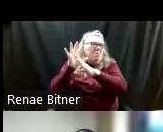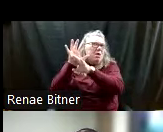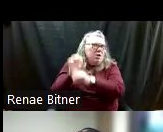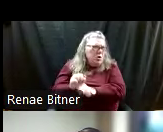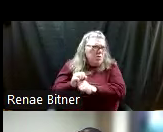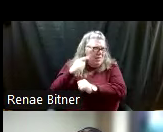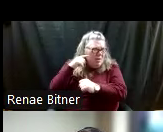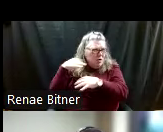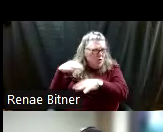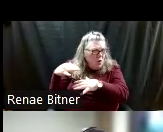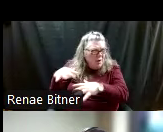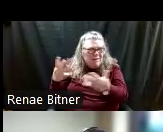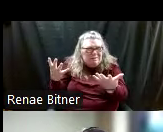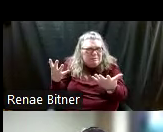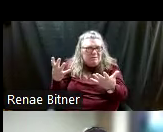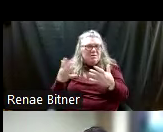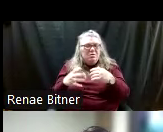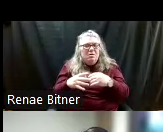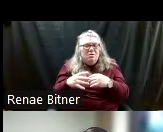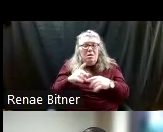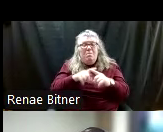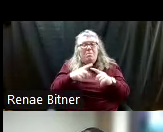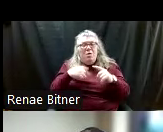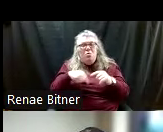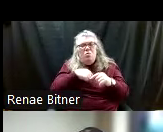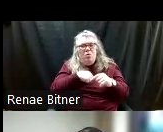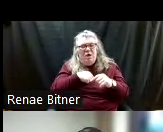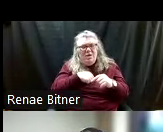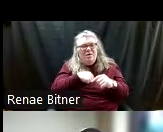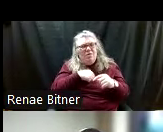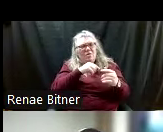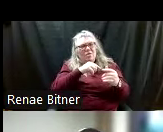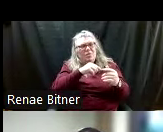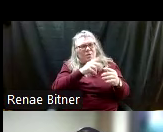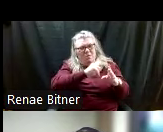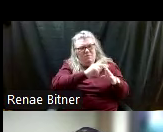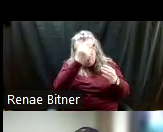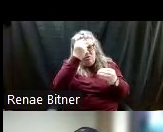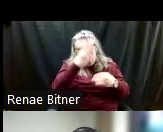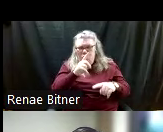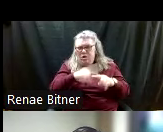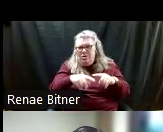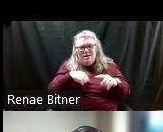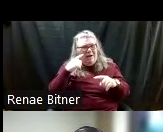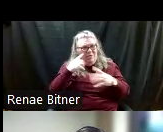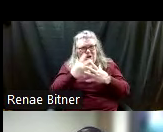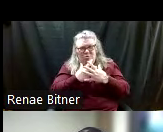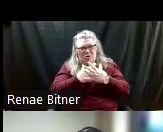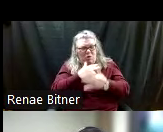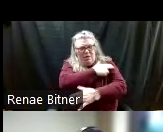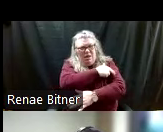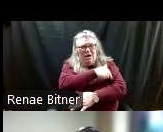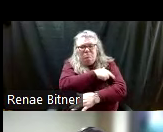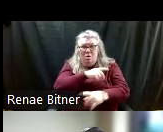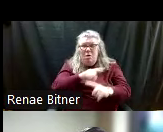accustomed to the noises in the hospital. But we were told that we could not get that hearing screen in the hospital, but it should be